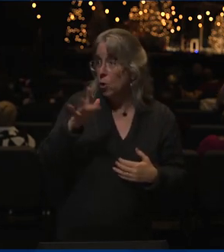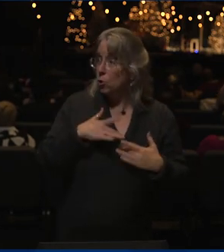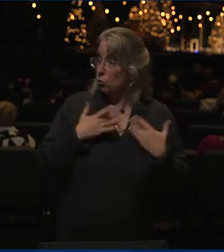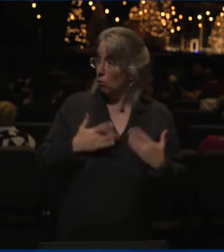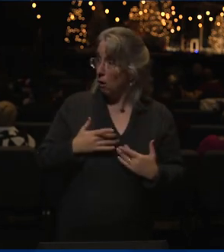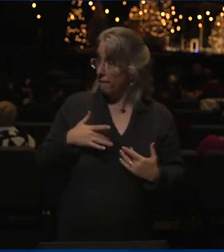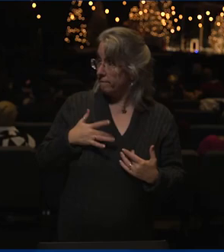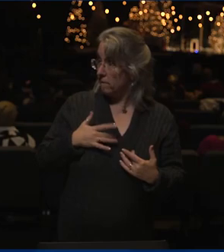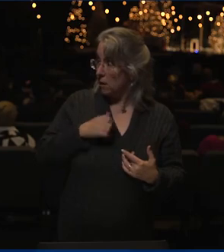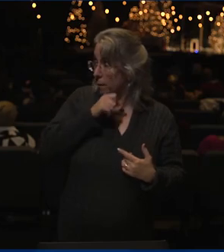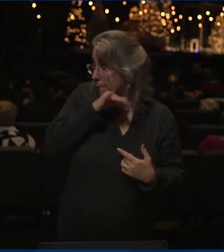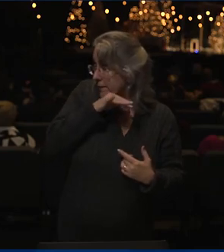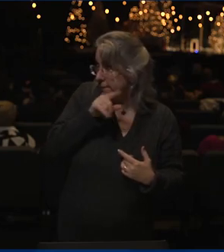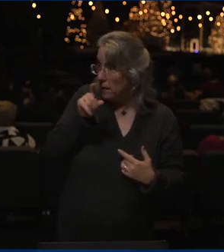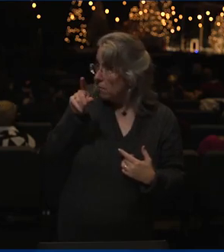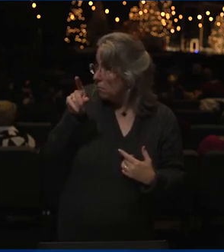messy?